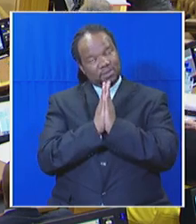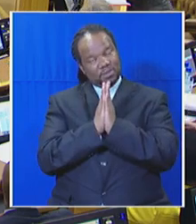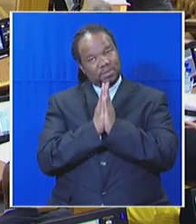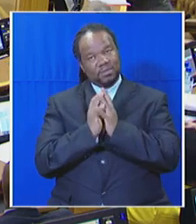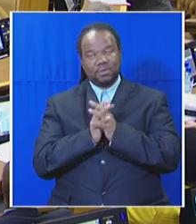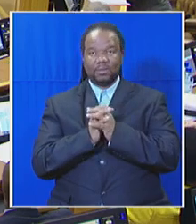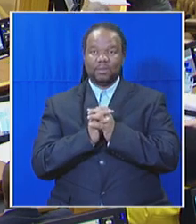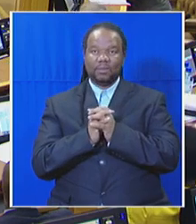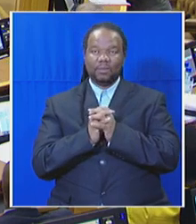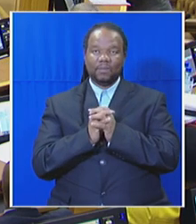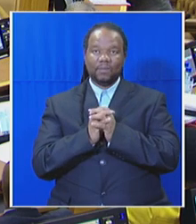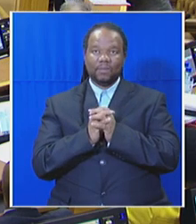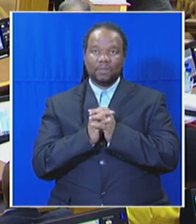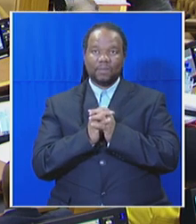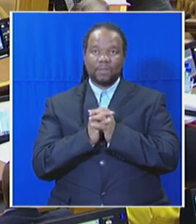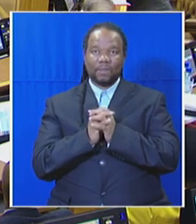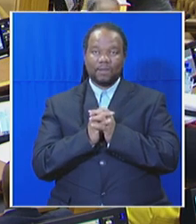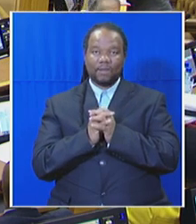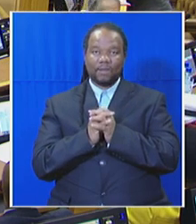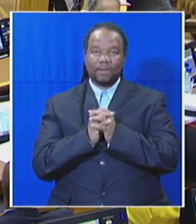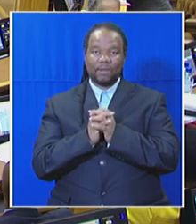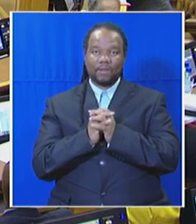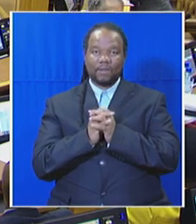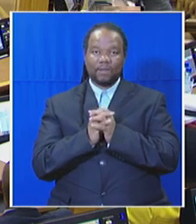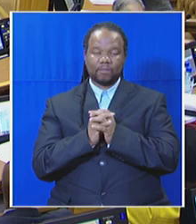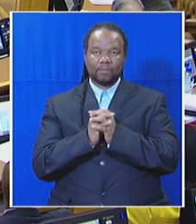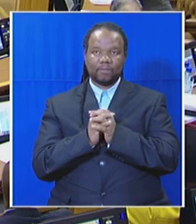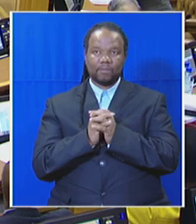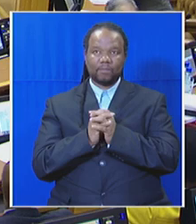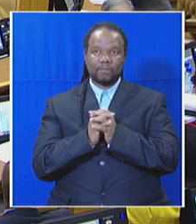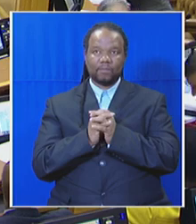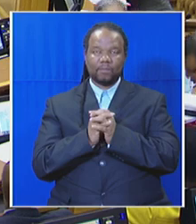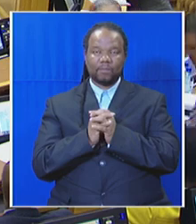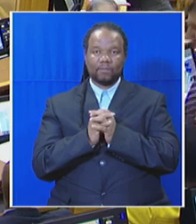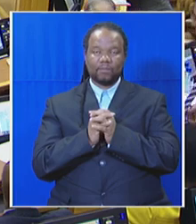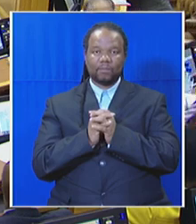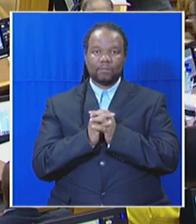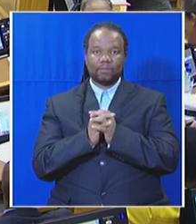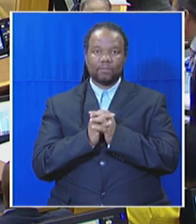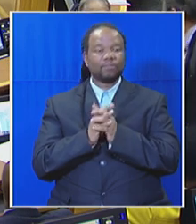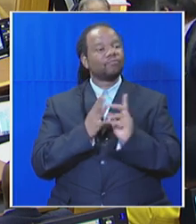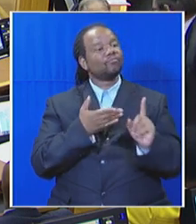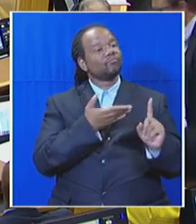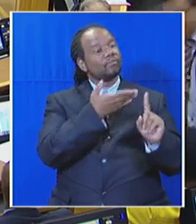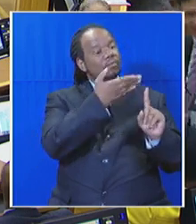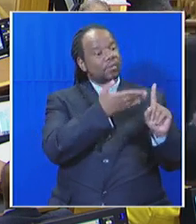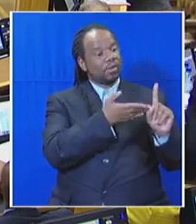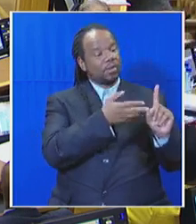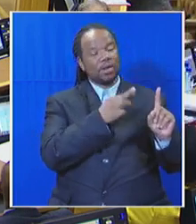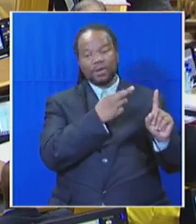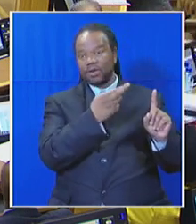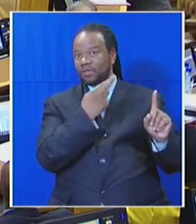lo ungupresident. Engekaphendula. Akukho nto izolunga kule ndlu, ndandikhe ndatsho